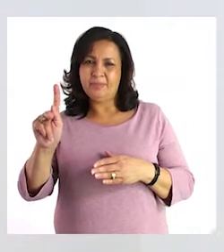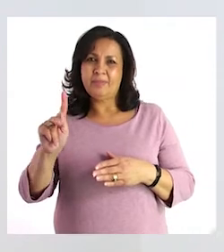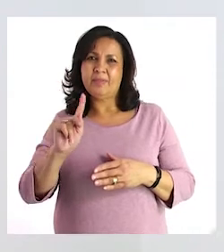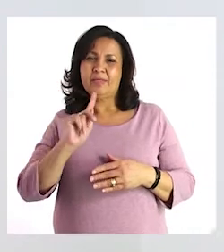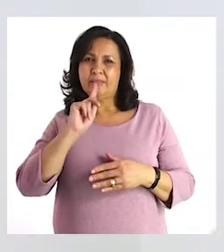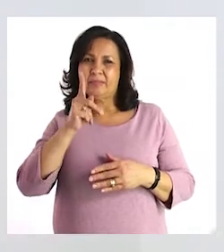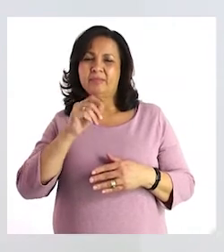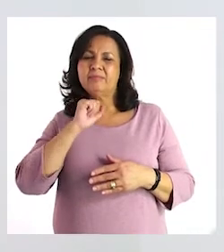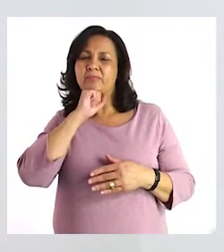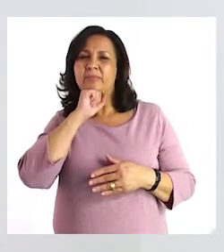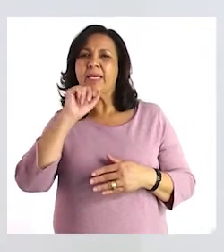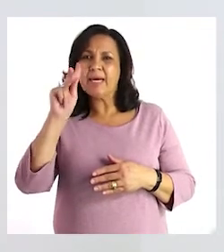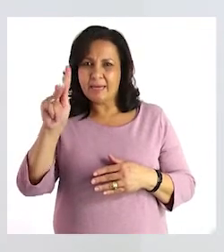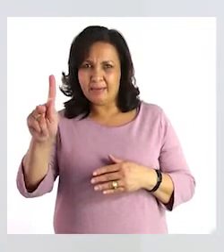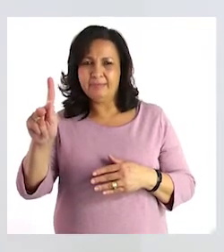says K.